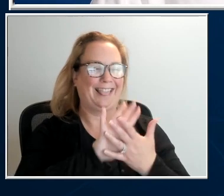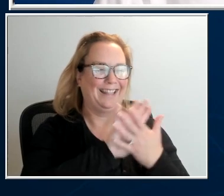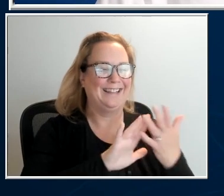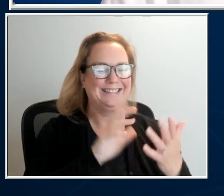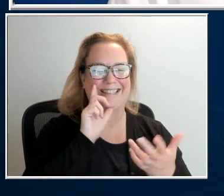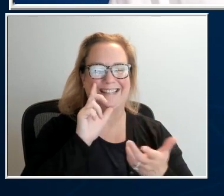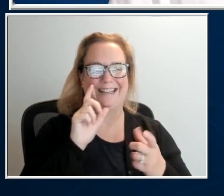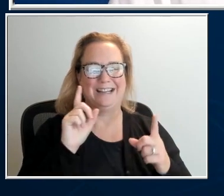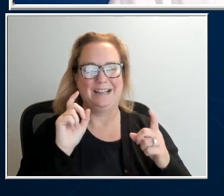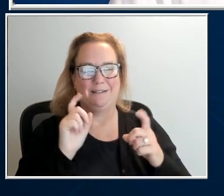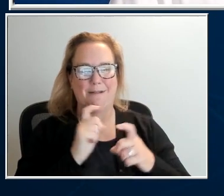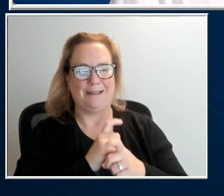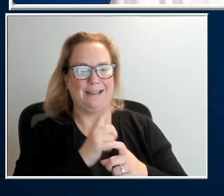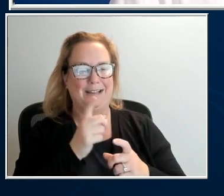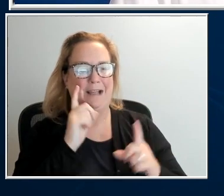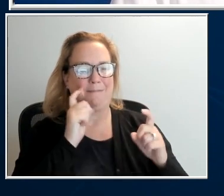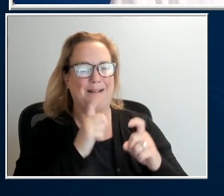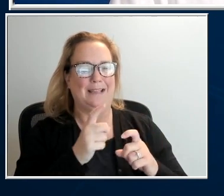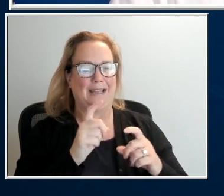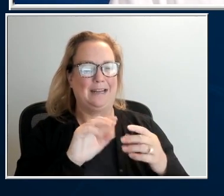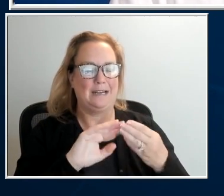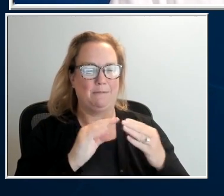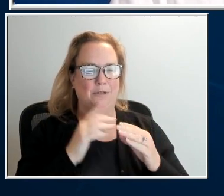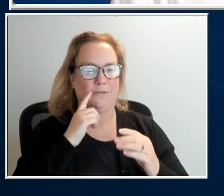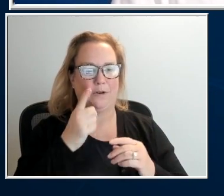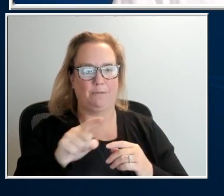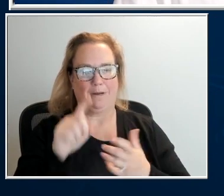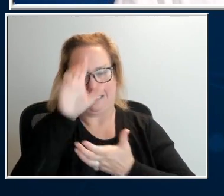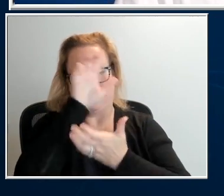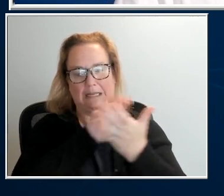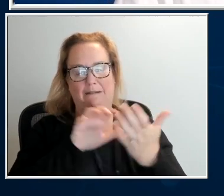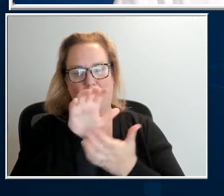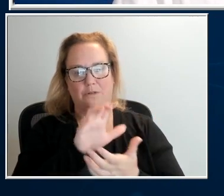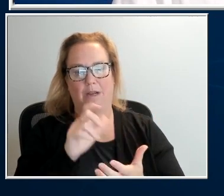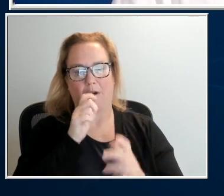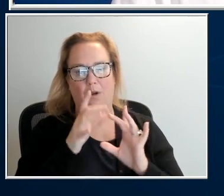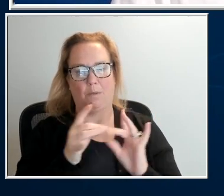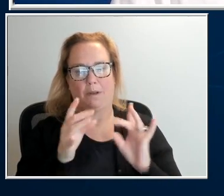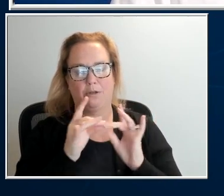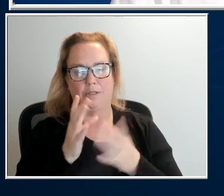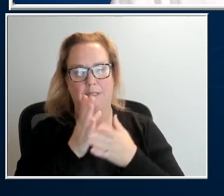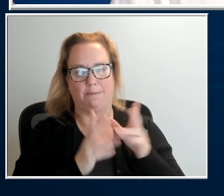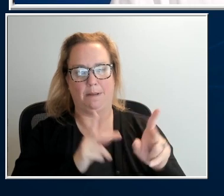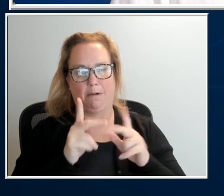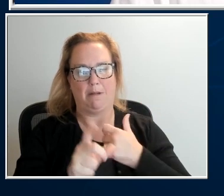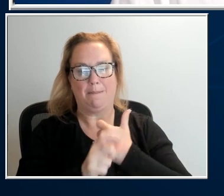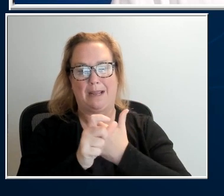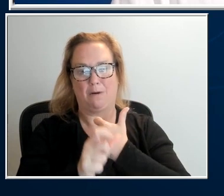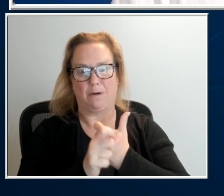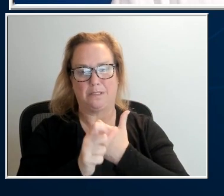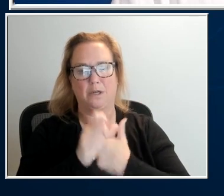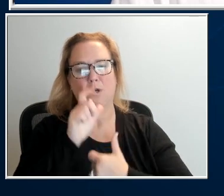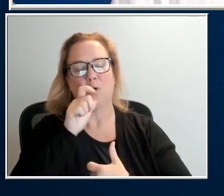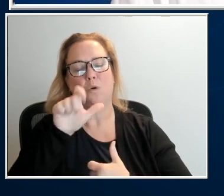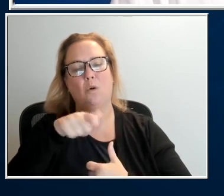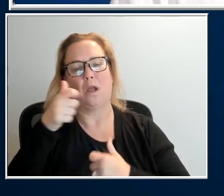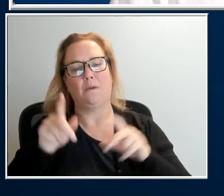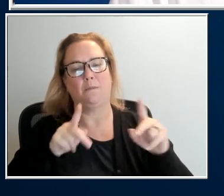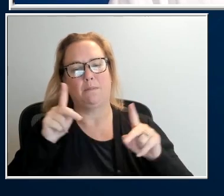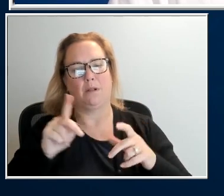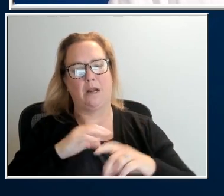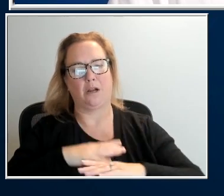you more than me. But it gets confusing, and I know you mentioned some of the folks might be at risk. Who else is at risk, and how do you prevent